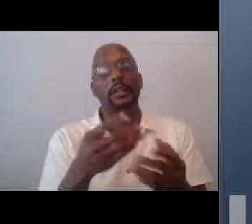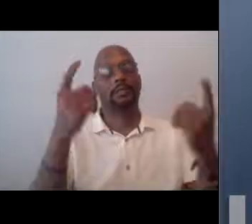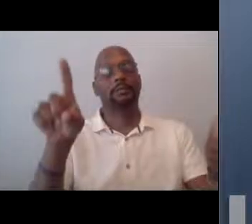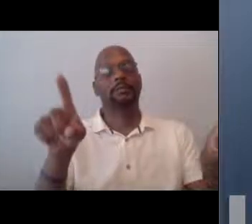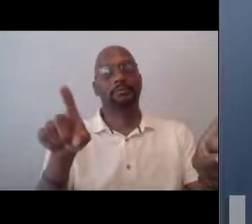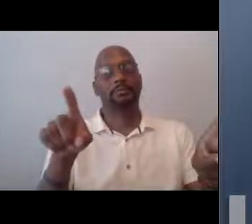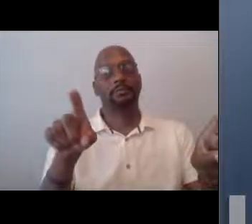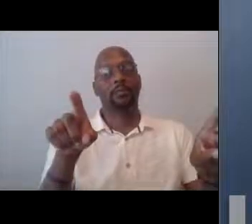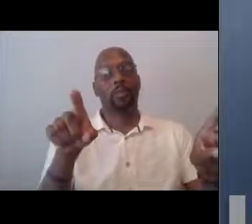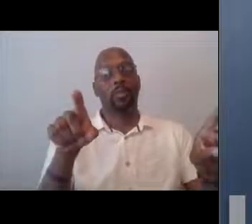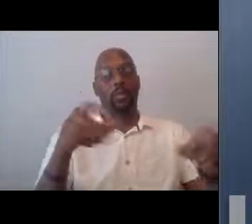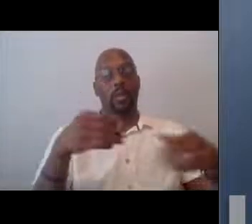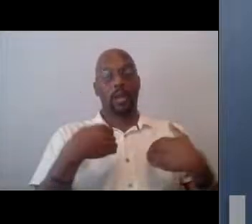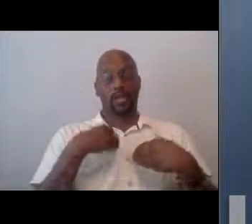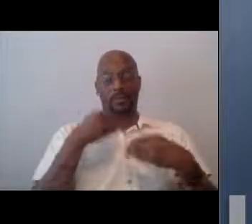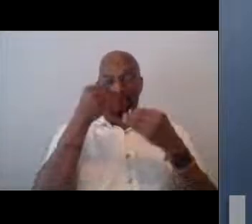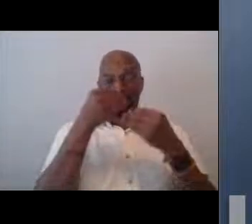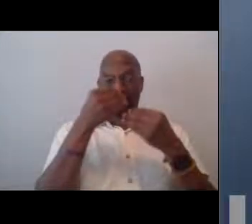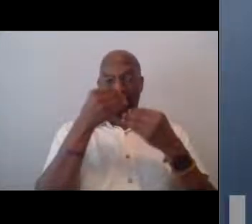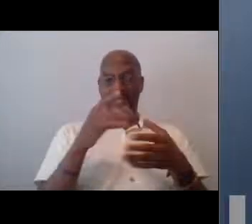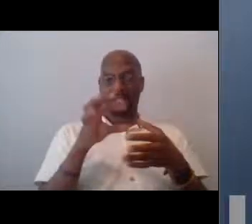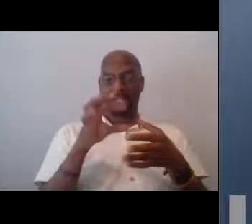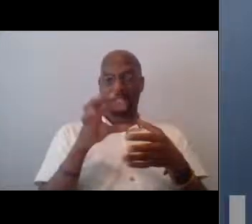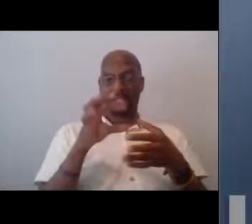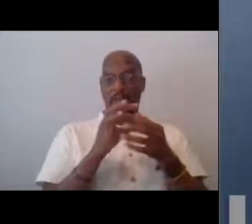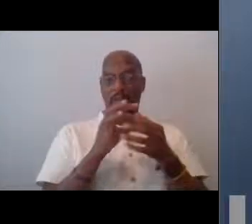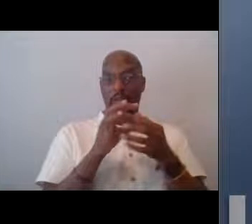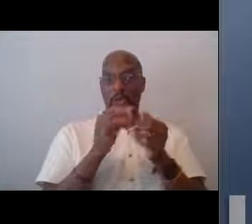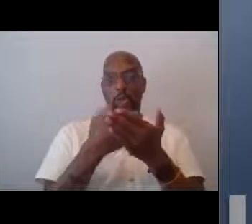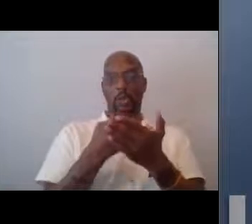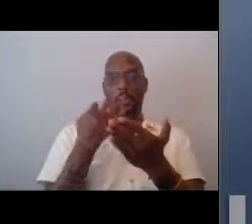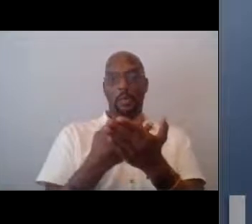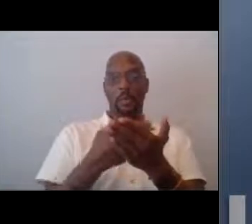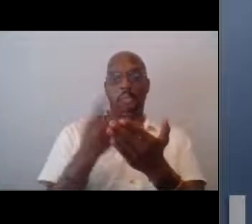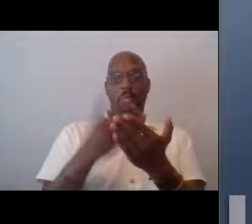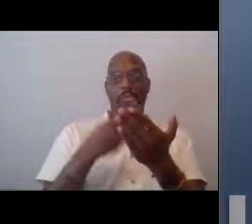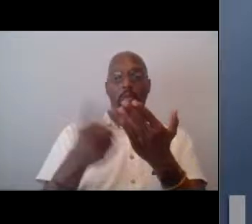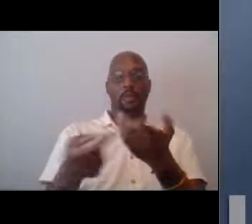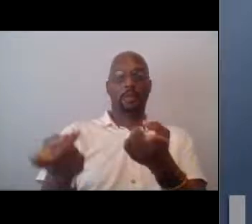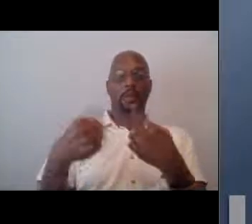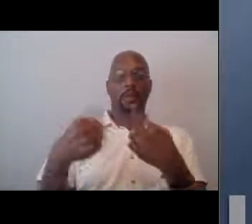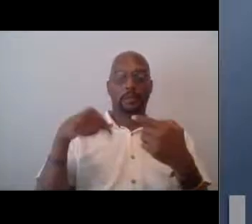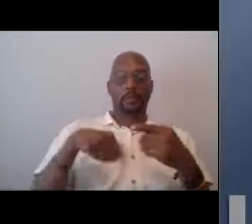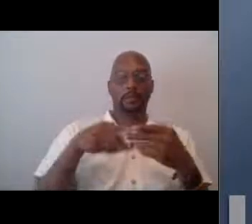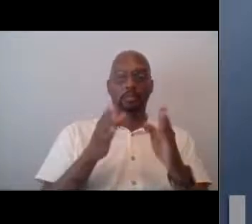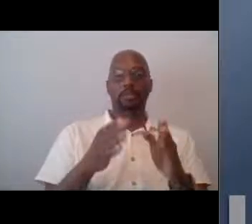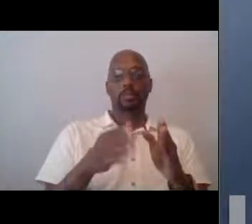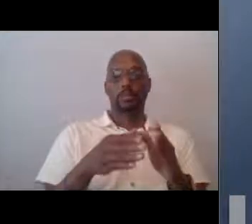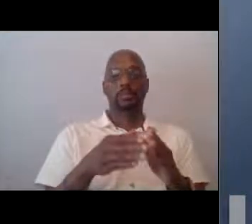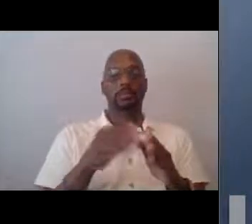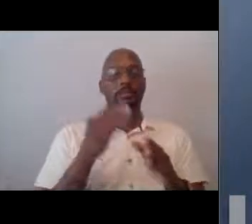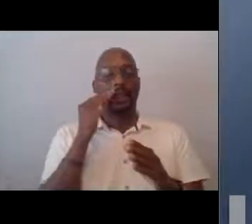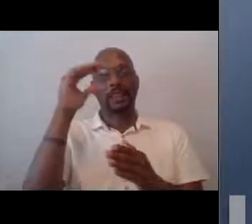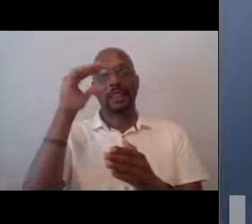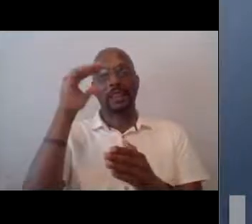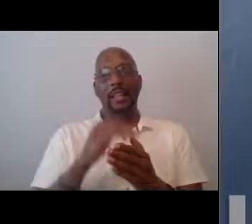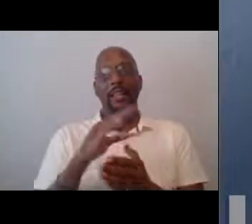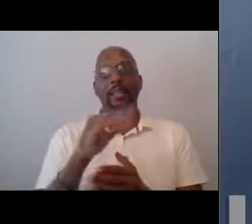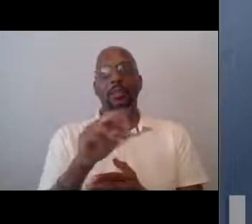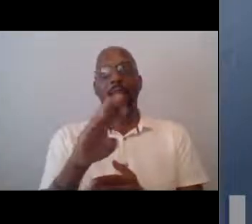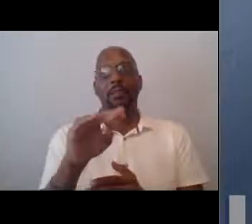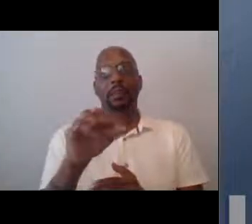got details related to the new funding programs that are coming our way, such as the Carbon Reduction Protect and